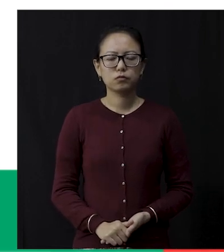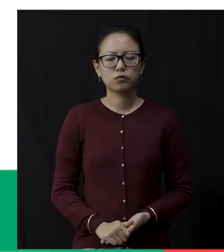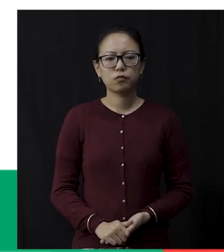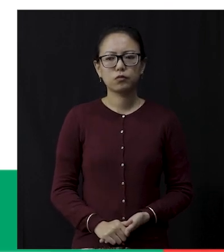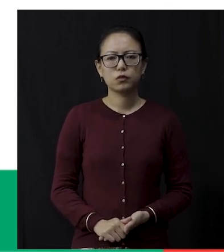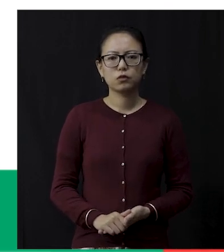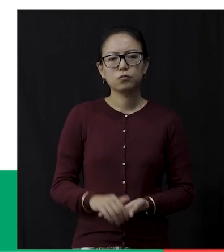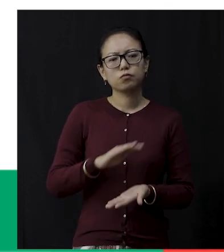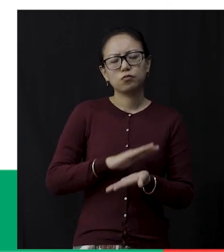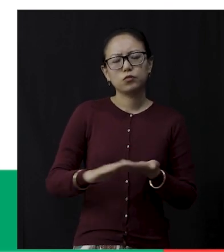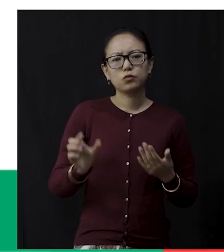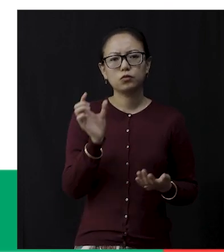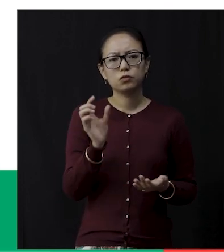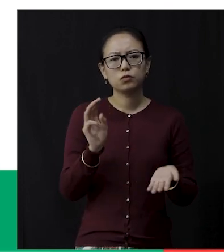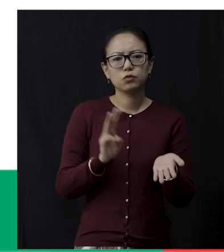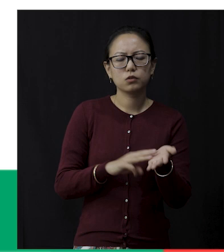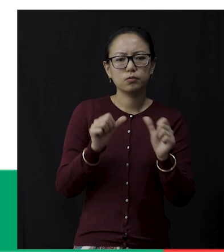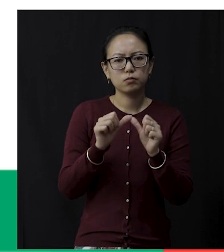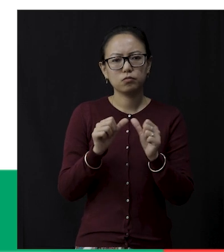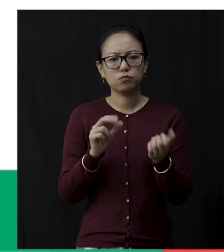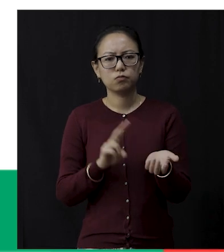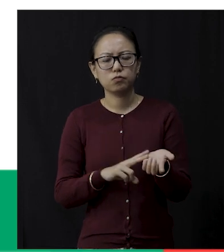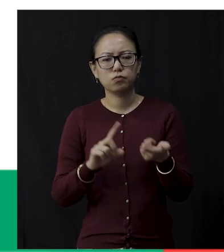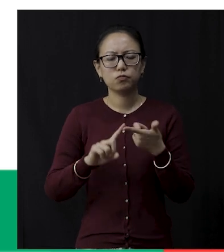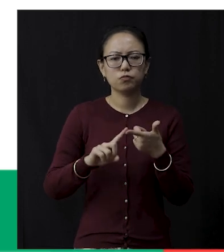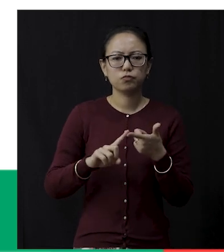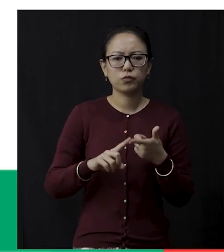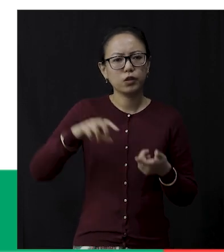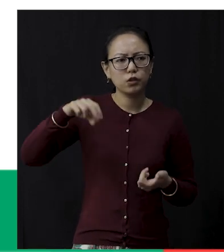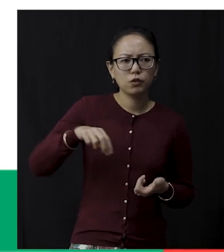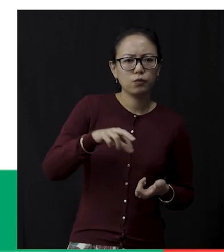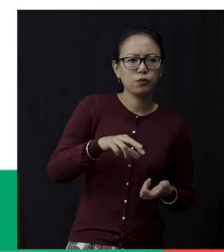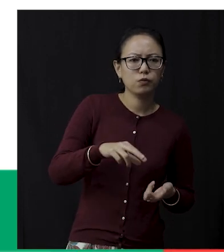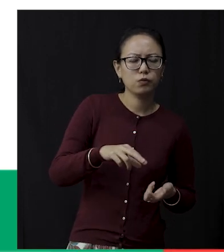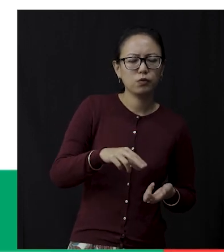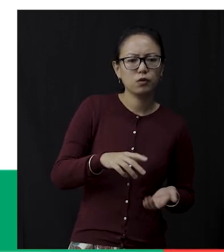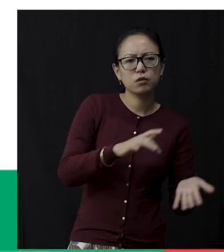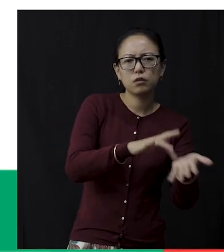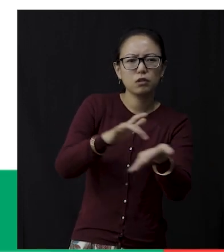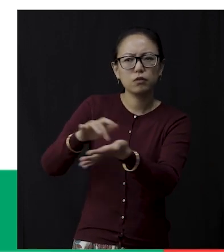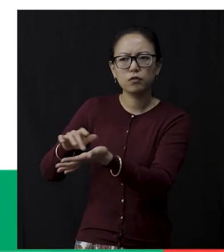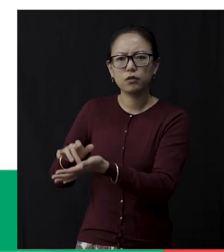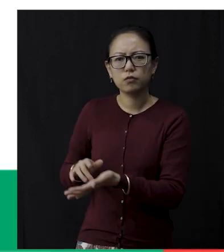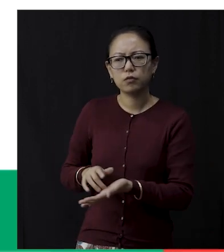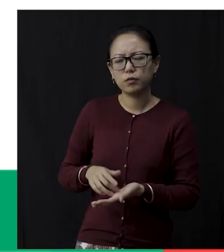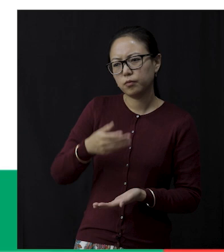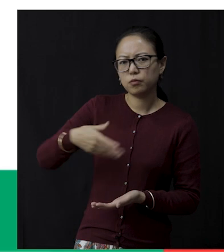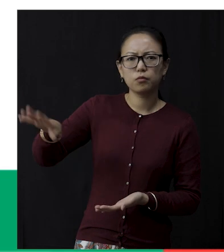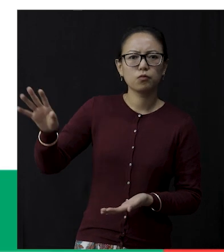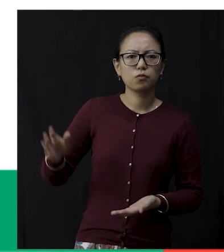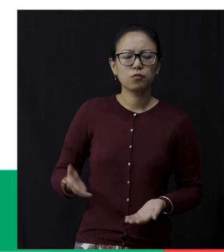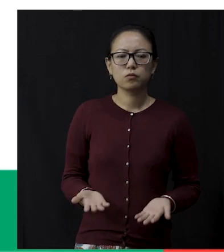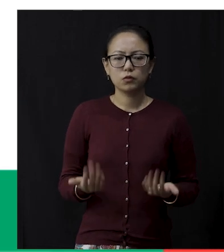can move from one place to another, right? So same as like that. Animals, they move, they